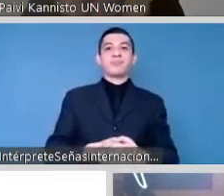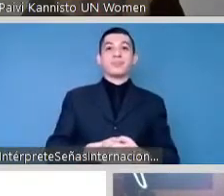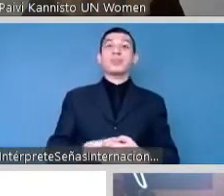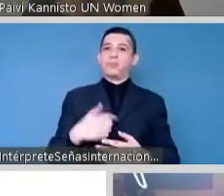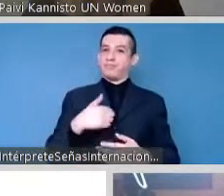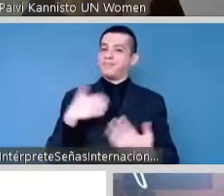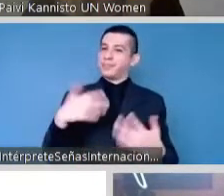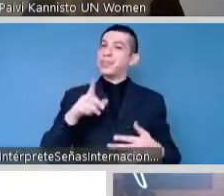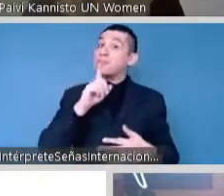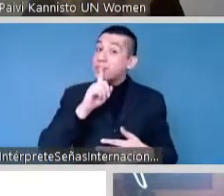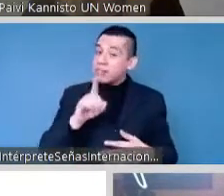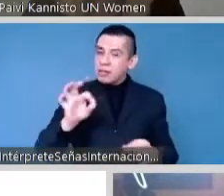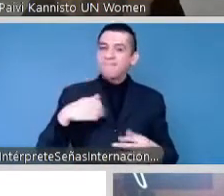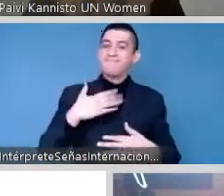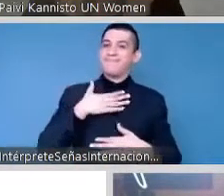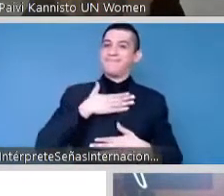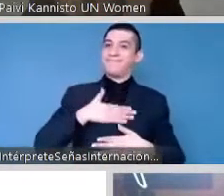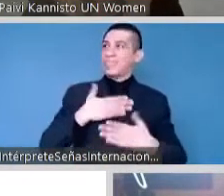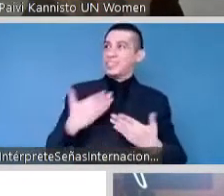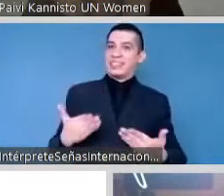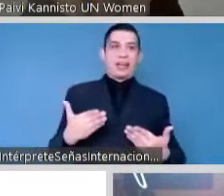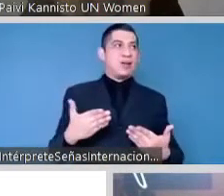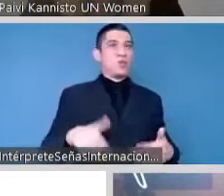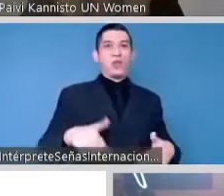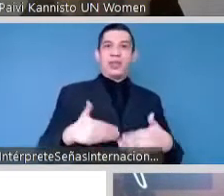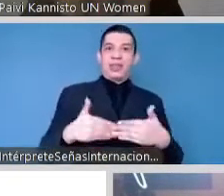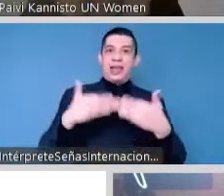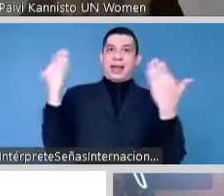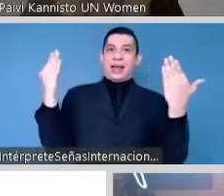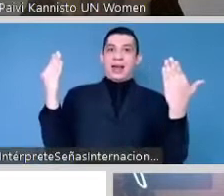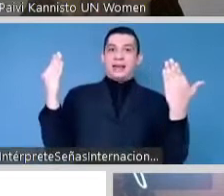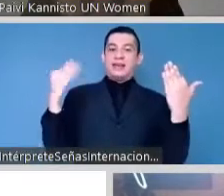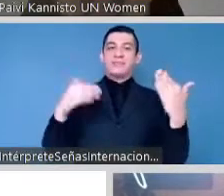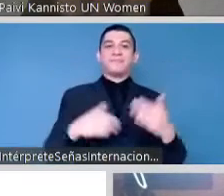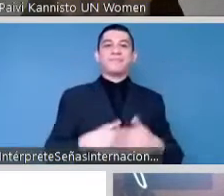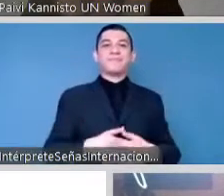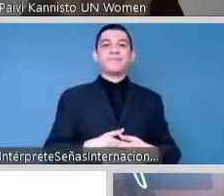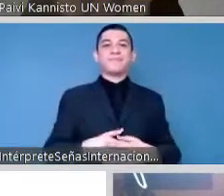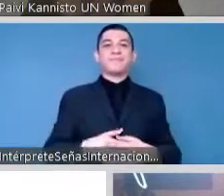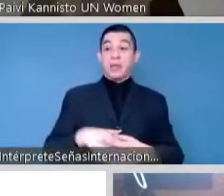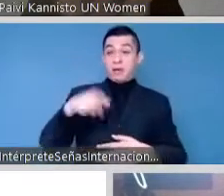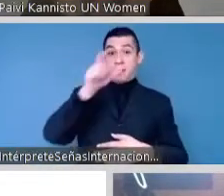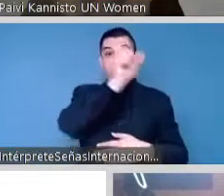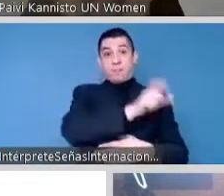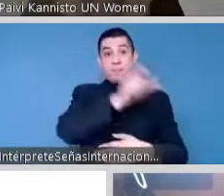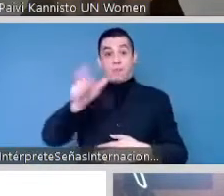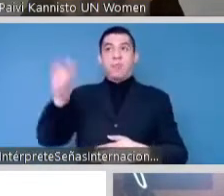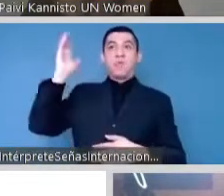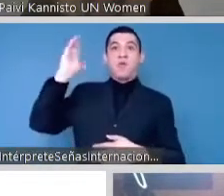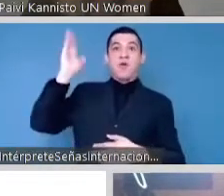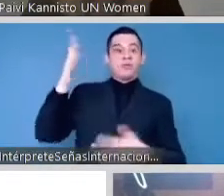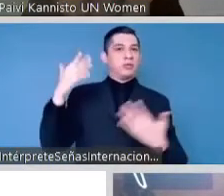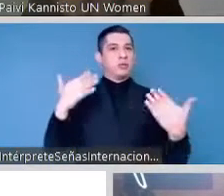had an excellent plan, but it didn't pan out because of COVID. We couldn't make all the